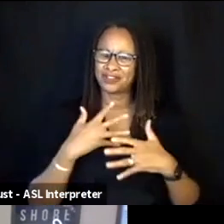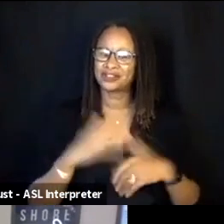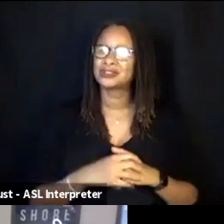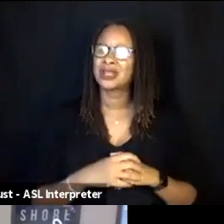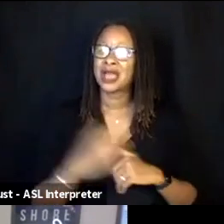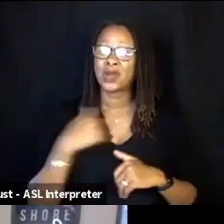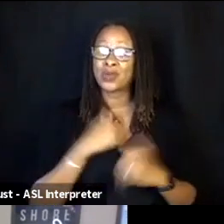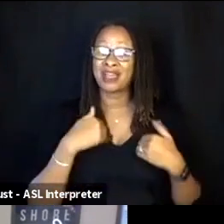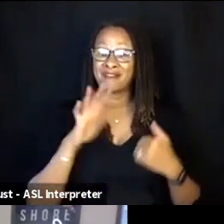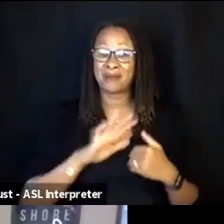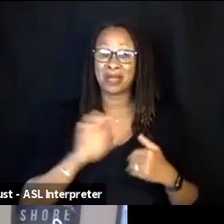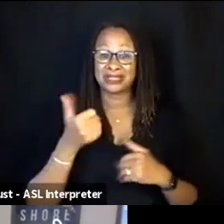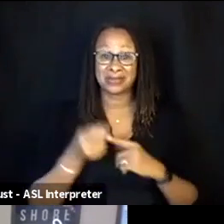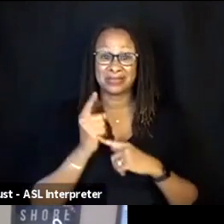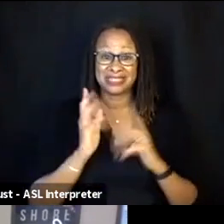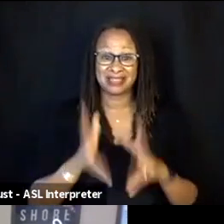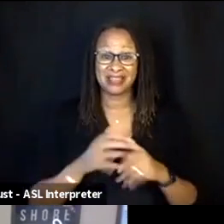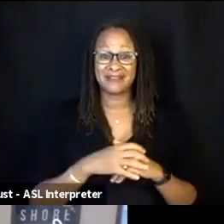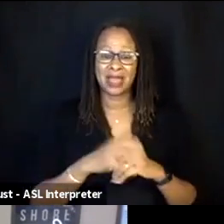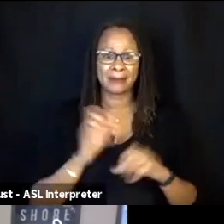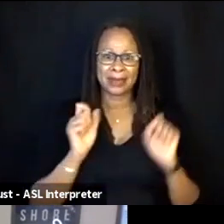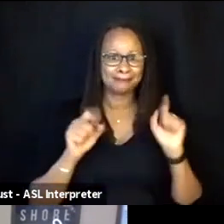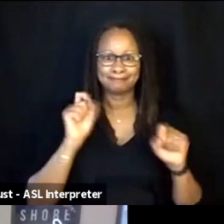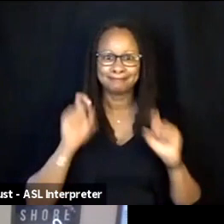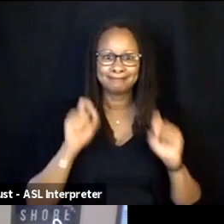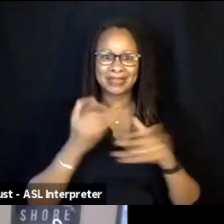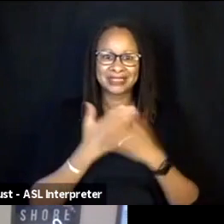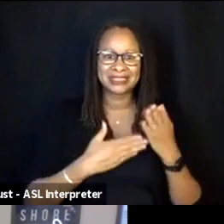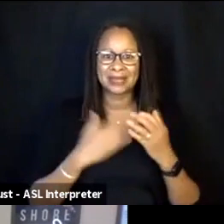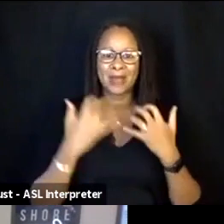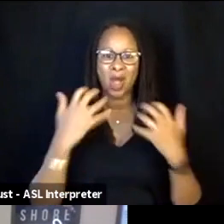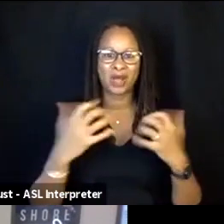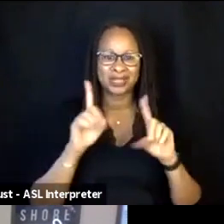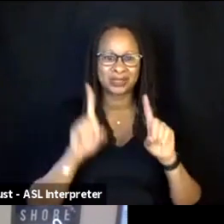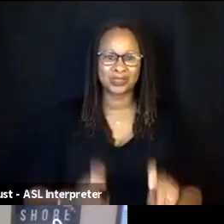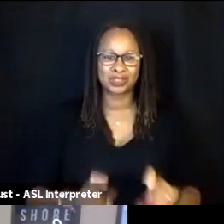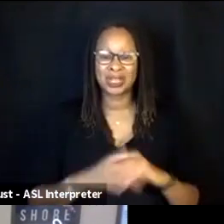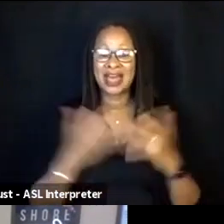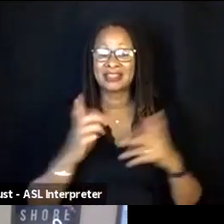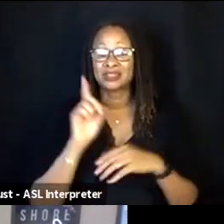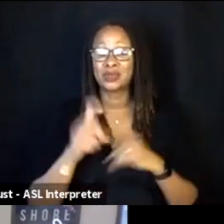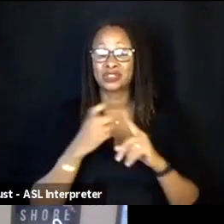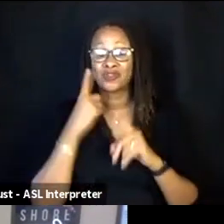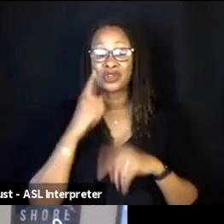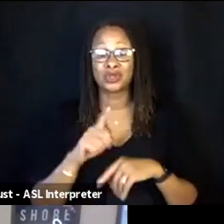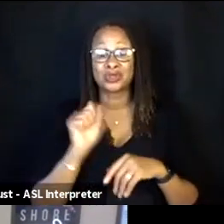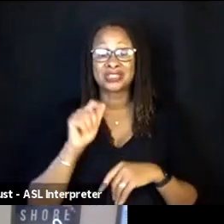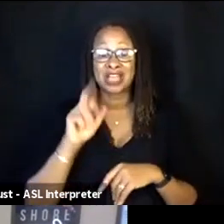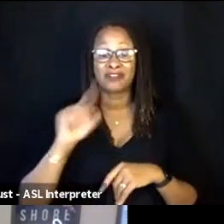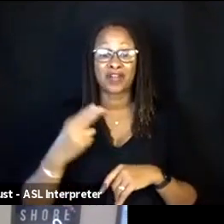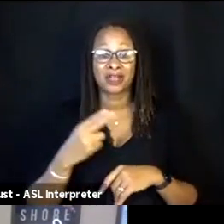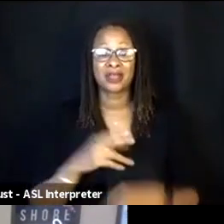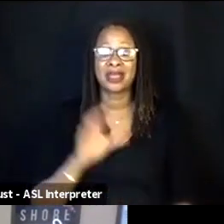have about 10 minutes left. I'm gonna pepper you all with some questions from the audience. This question is for you, Sarah.